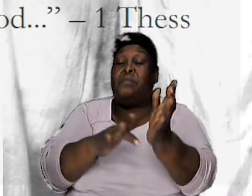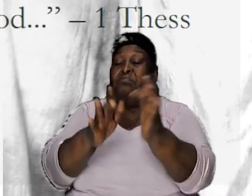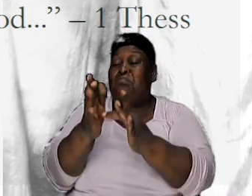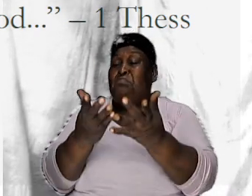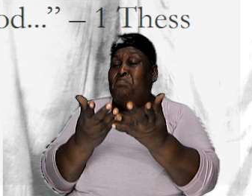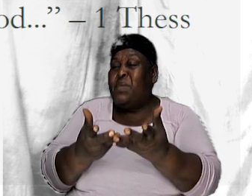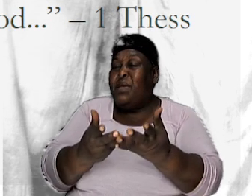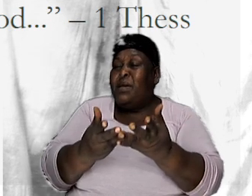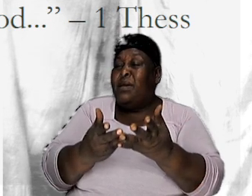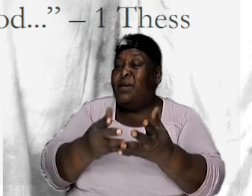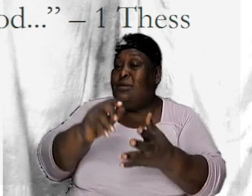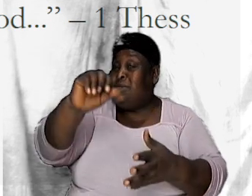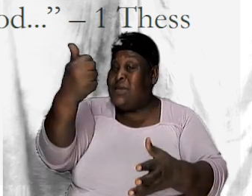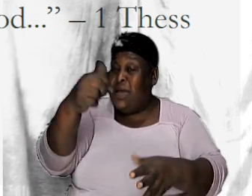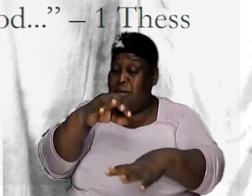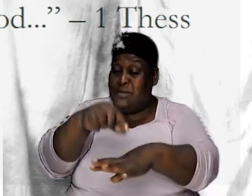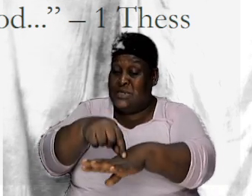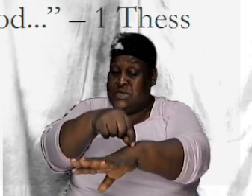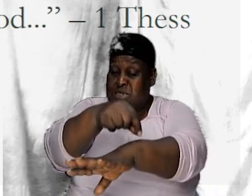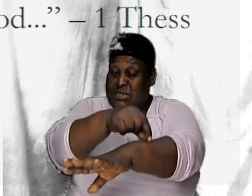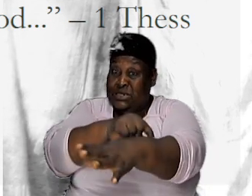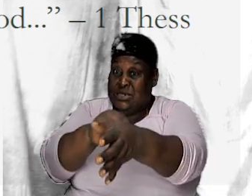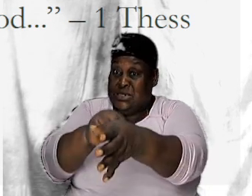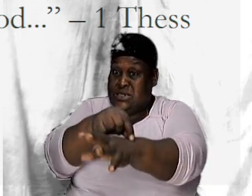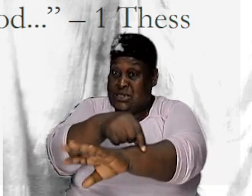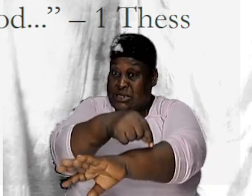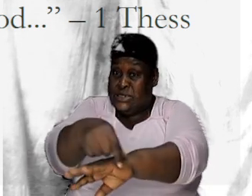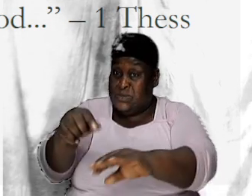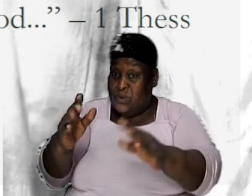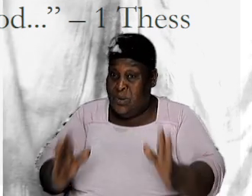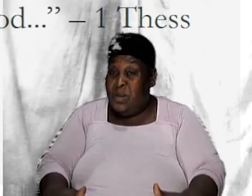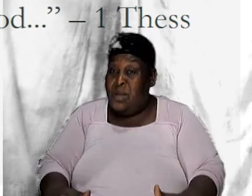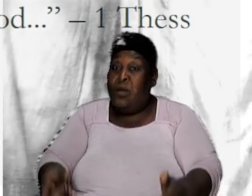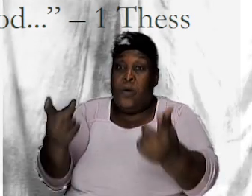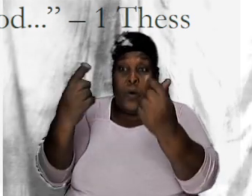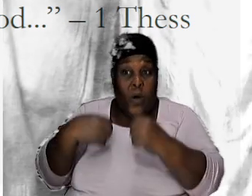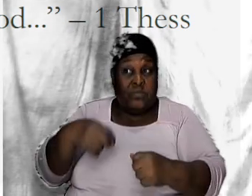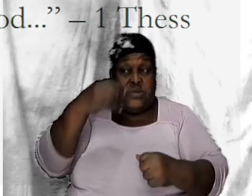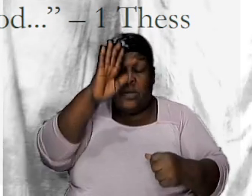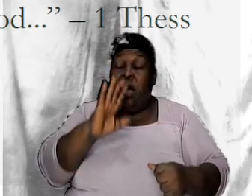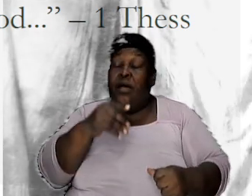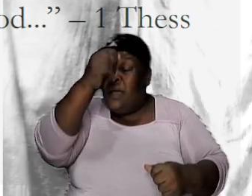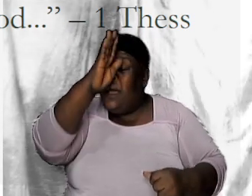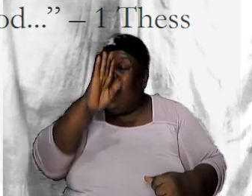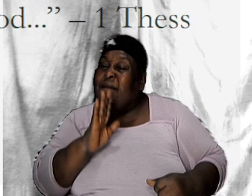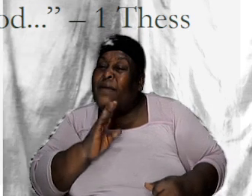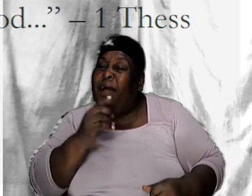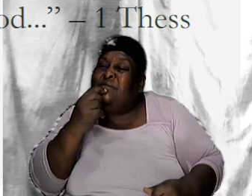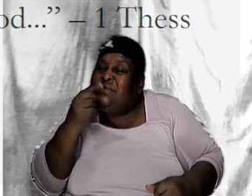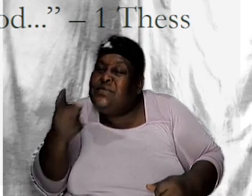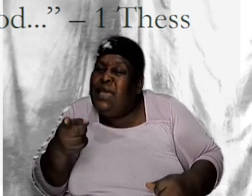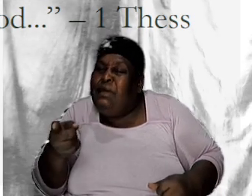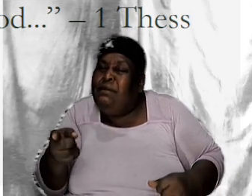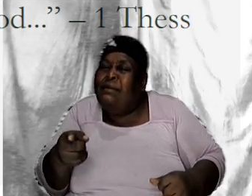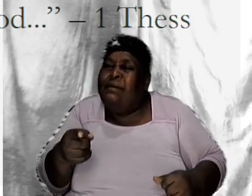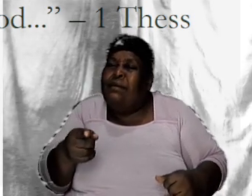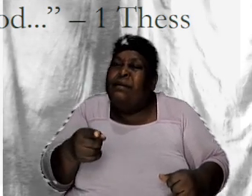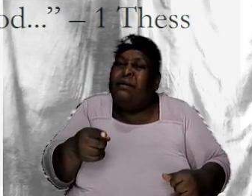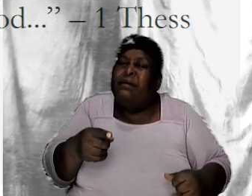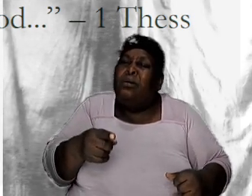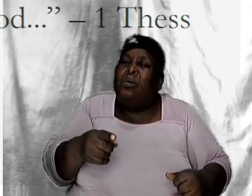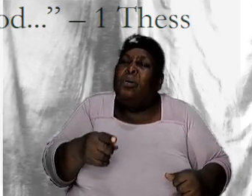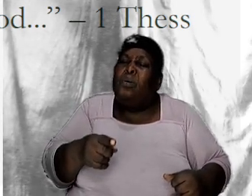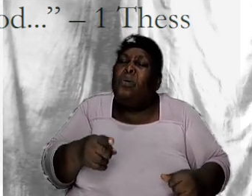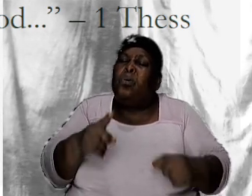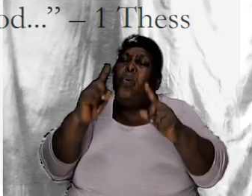10 lepers that actually came to God, and they were lepers. And God said to them, practically, God said to them, just go